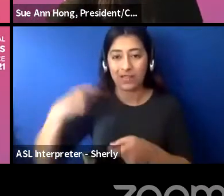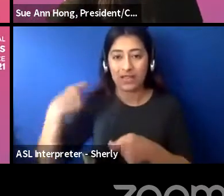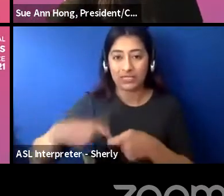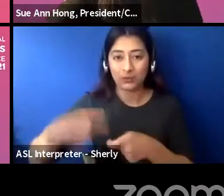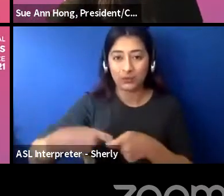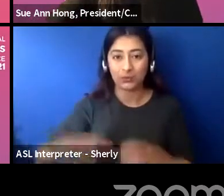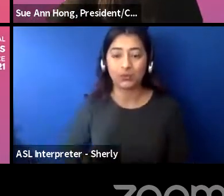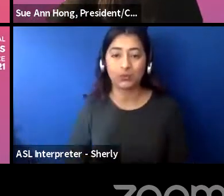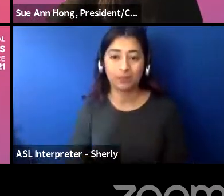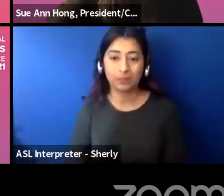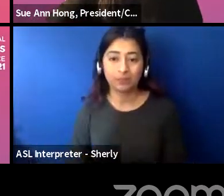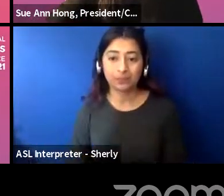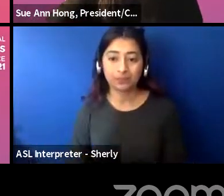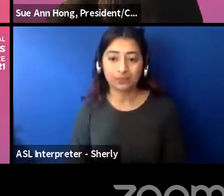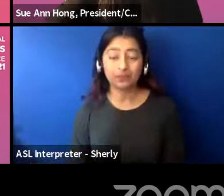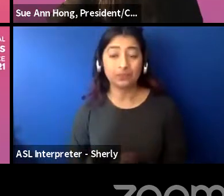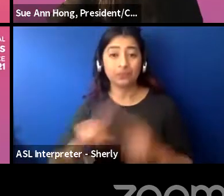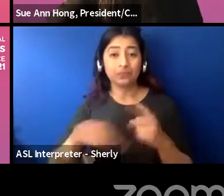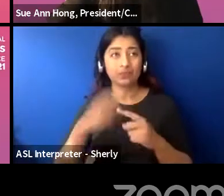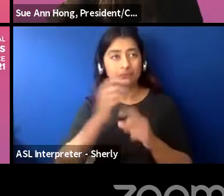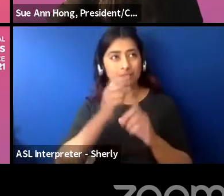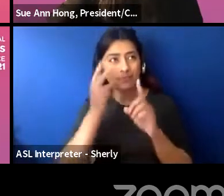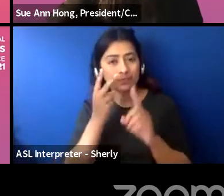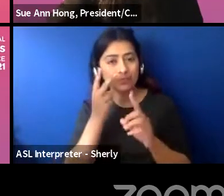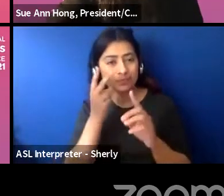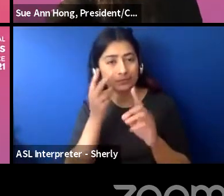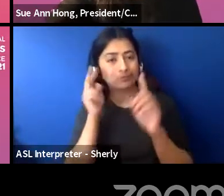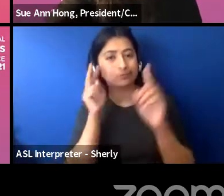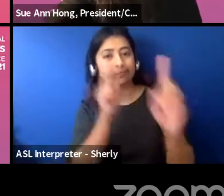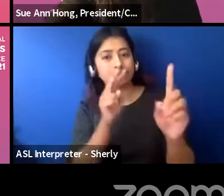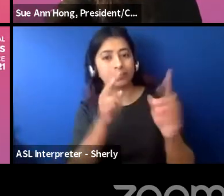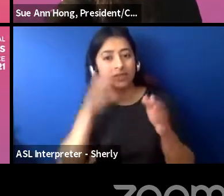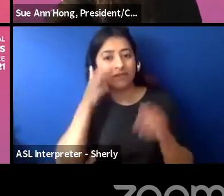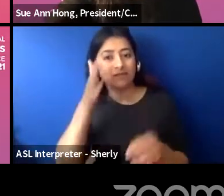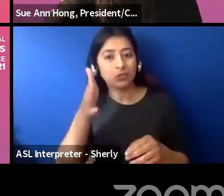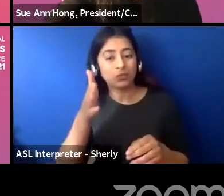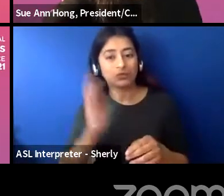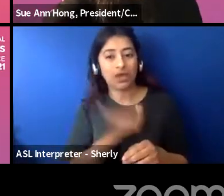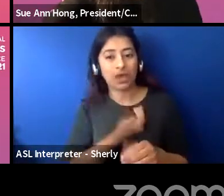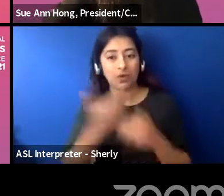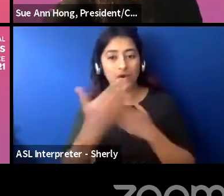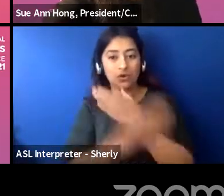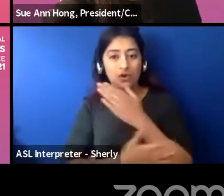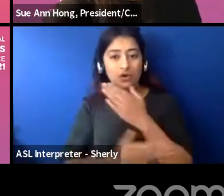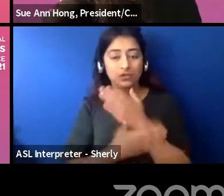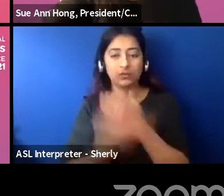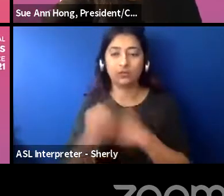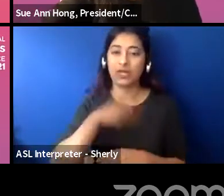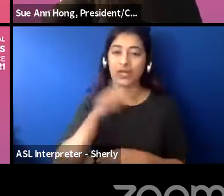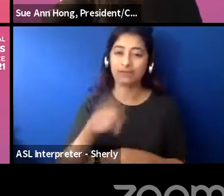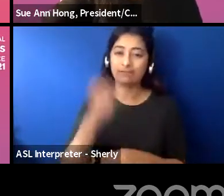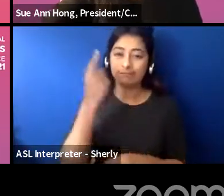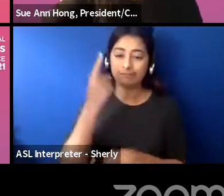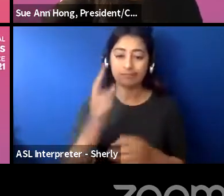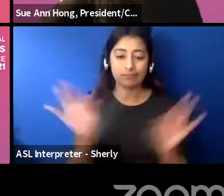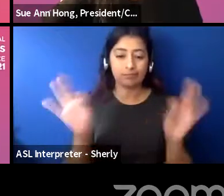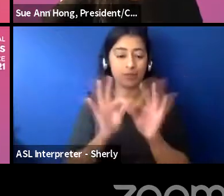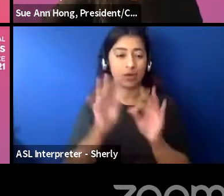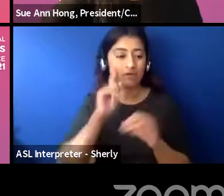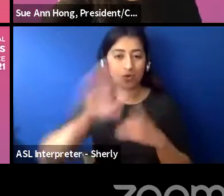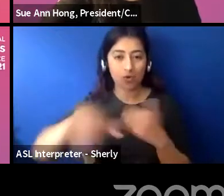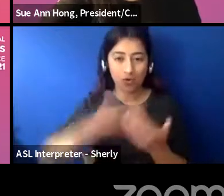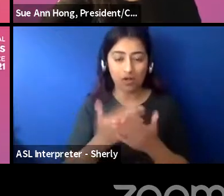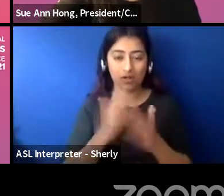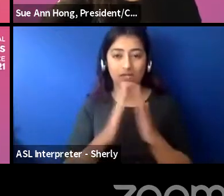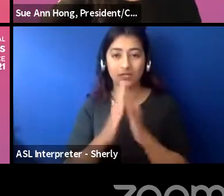as we think of the future of our country, let's make sure that we understand the importance of all communities of color,